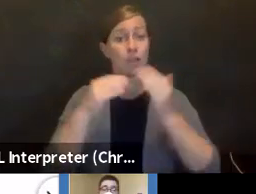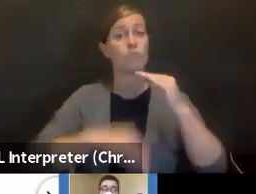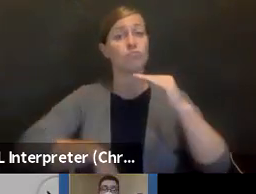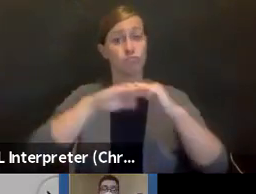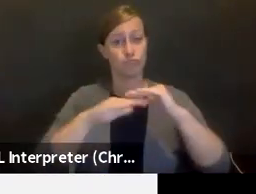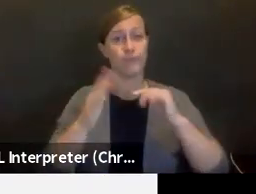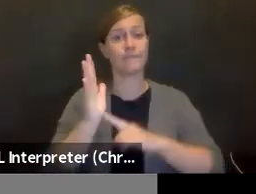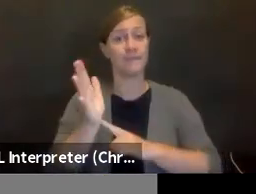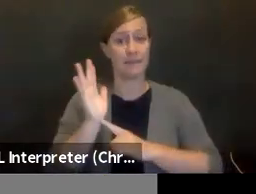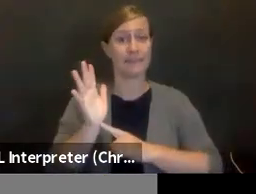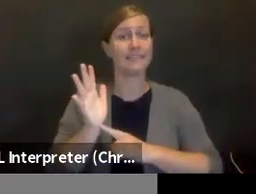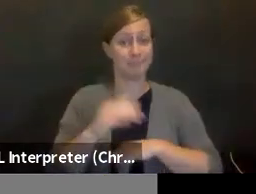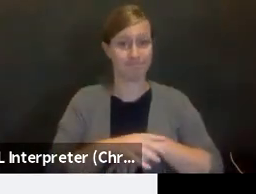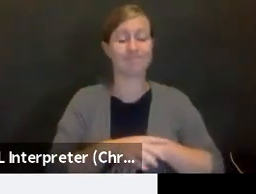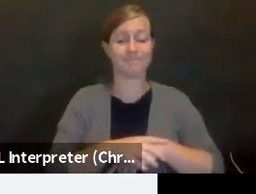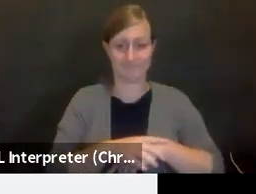so we did just figure that out.